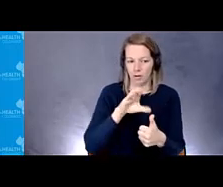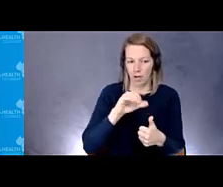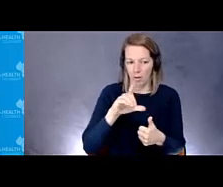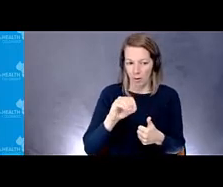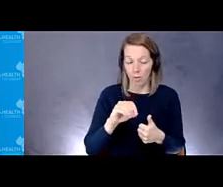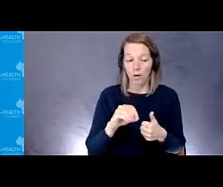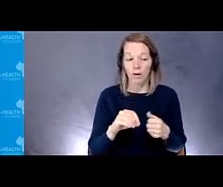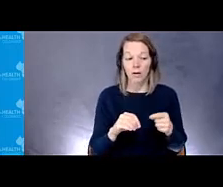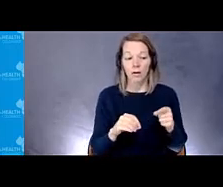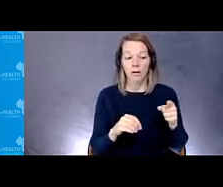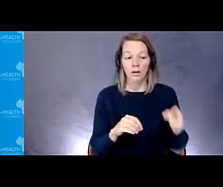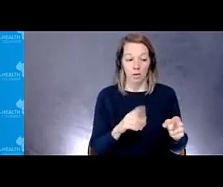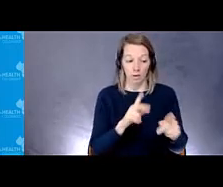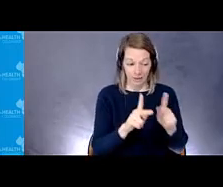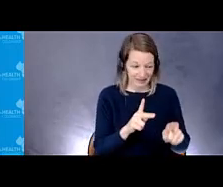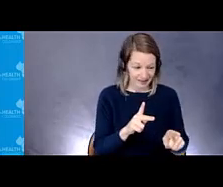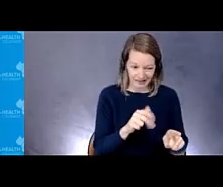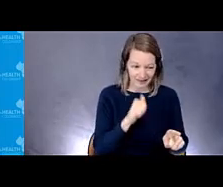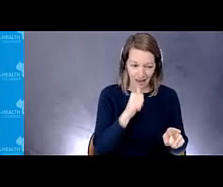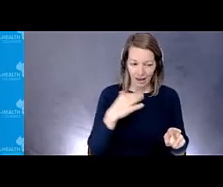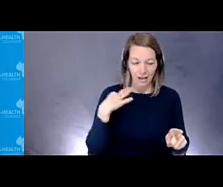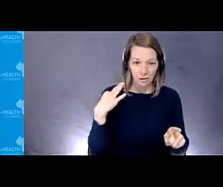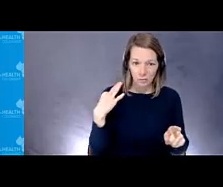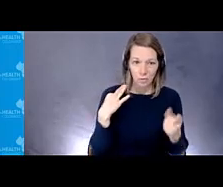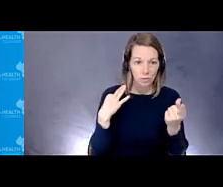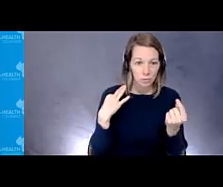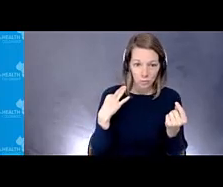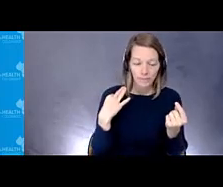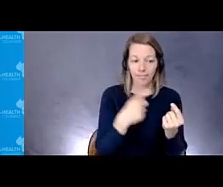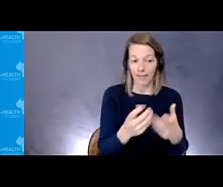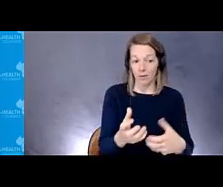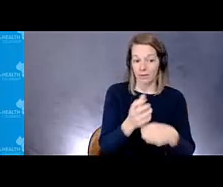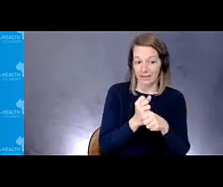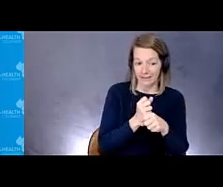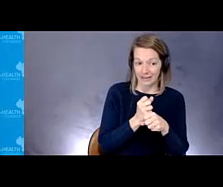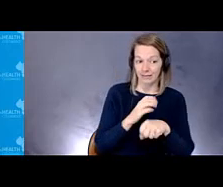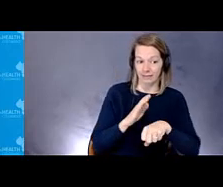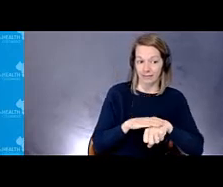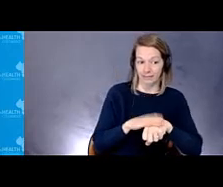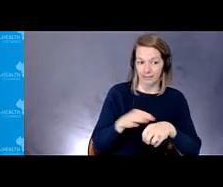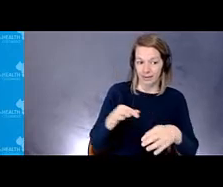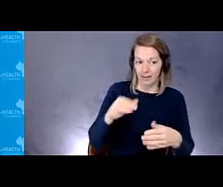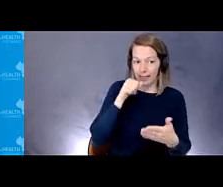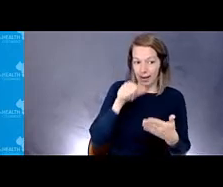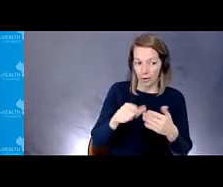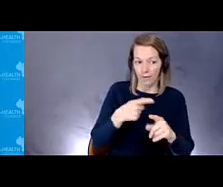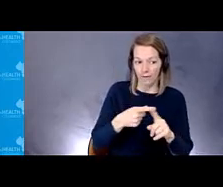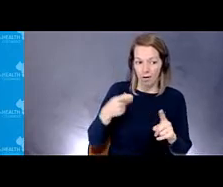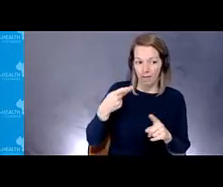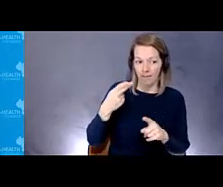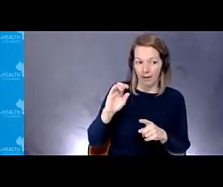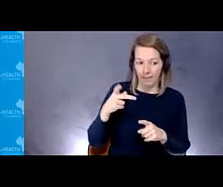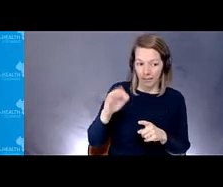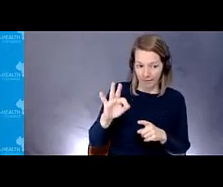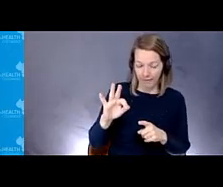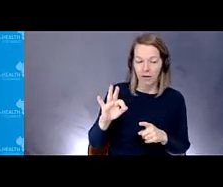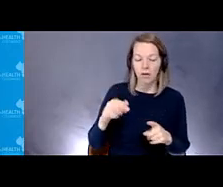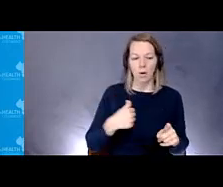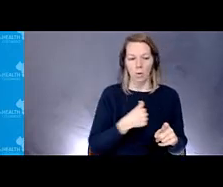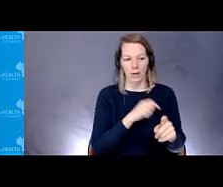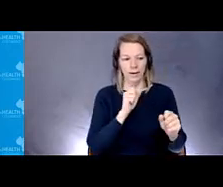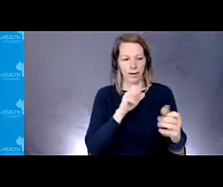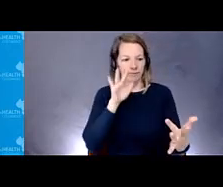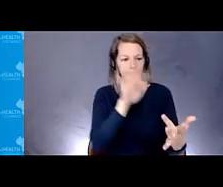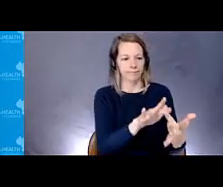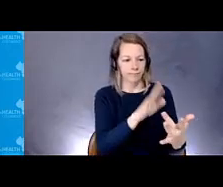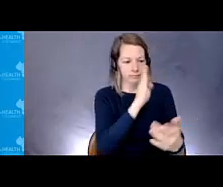When those individuals are no longer eligible and they've received notices from HCPF, we'll have an opportunity to do some outreach to them